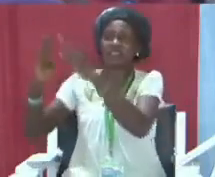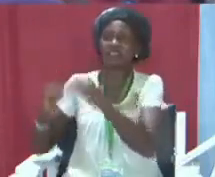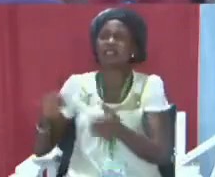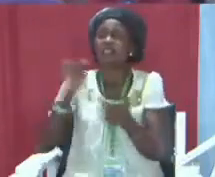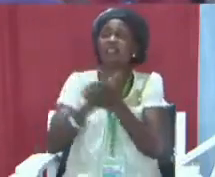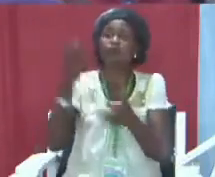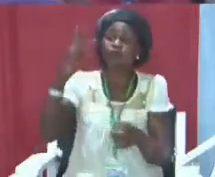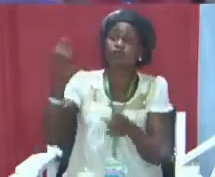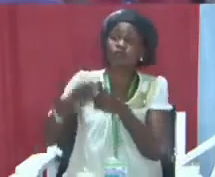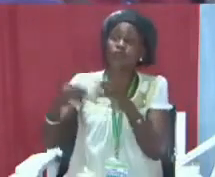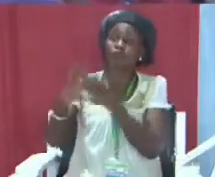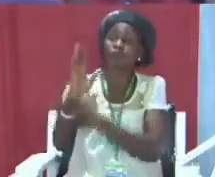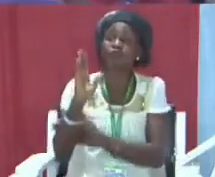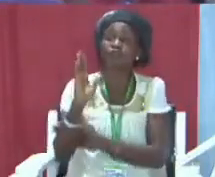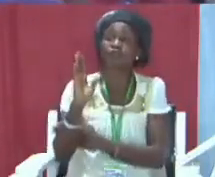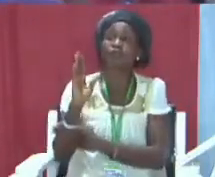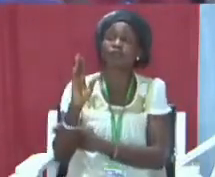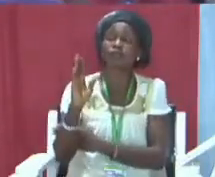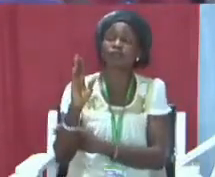That was the word of God.